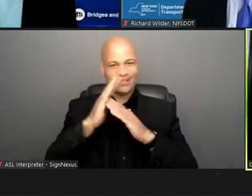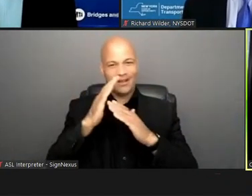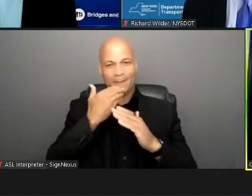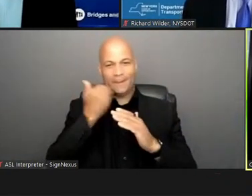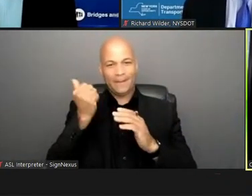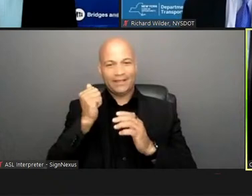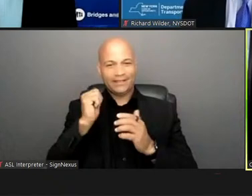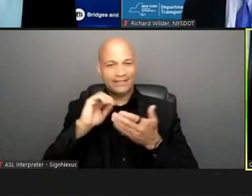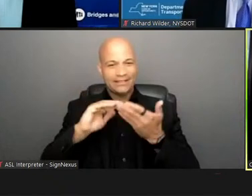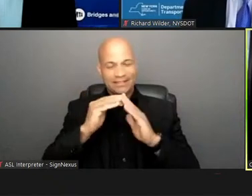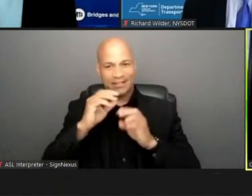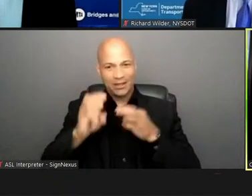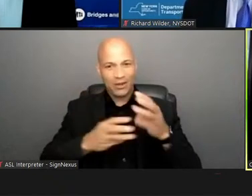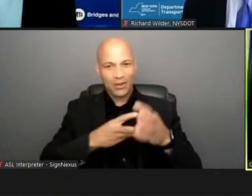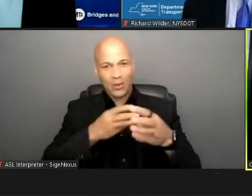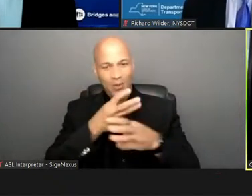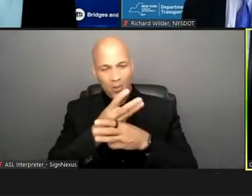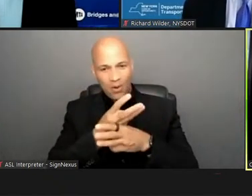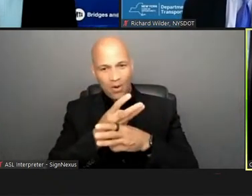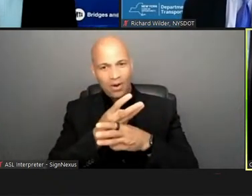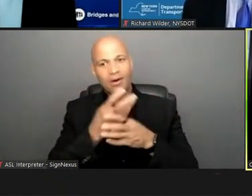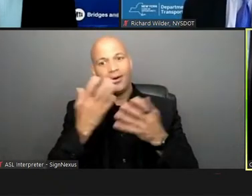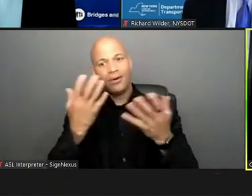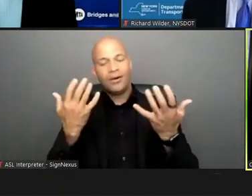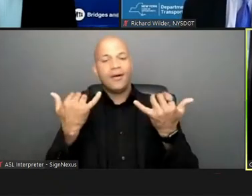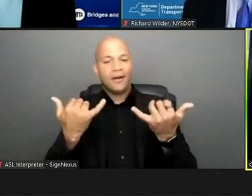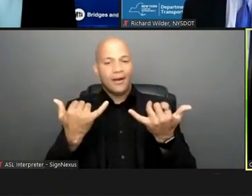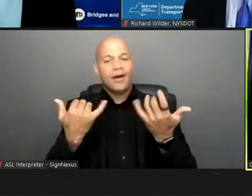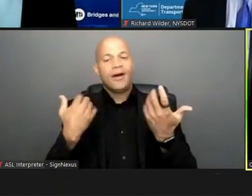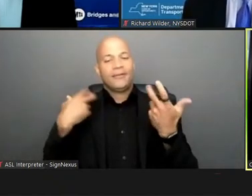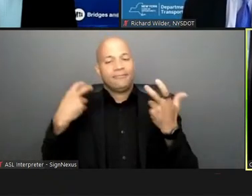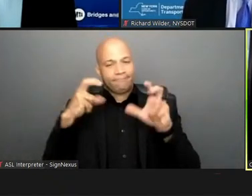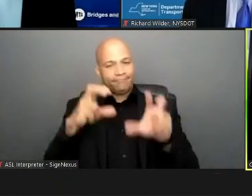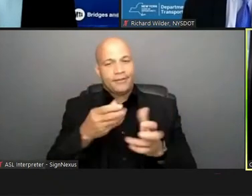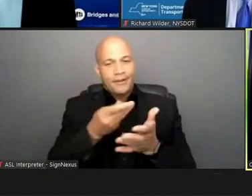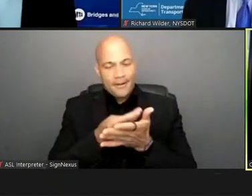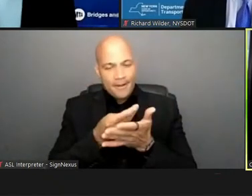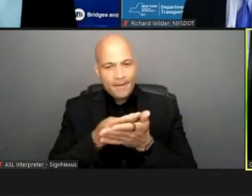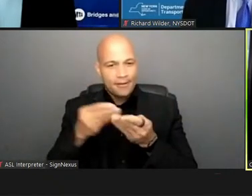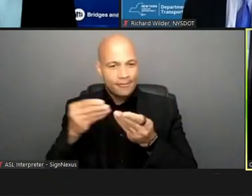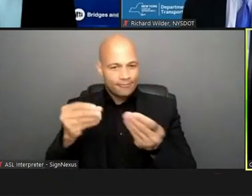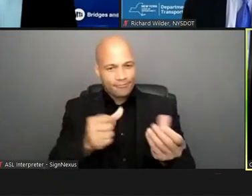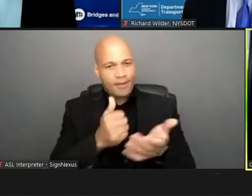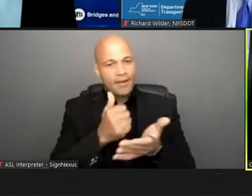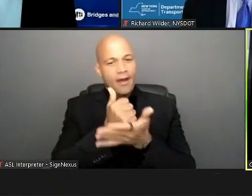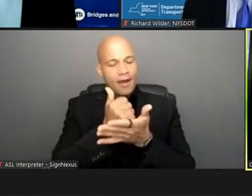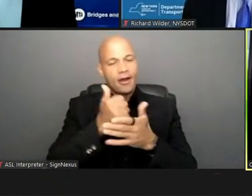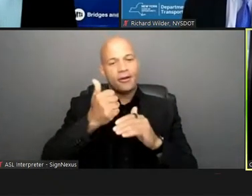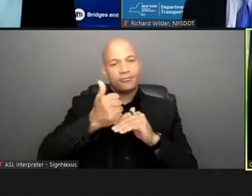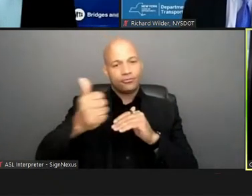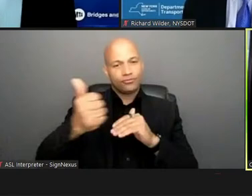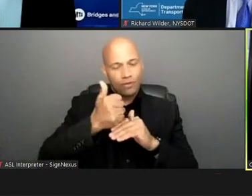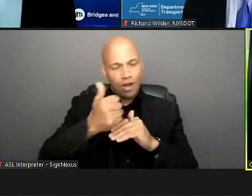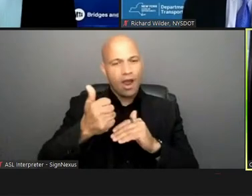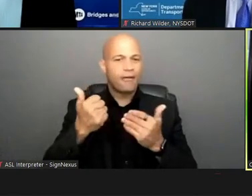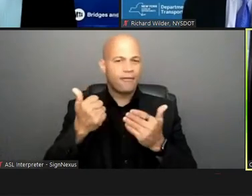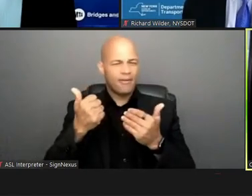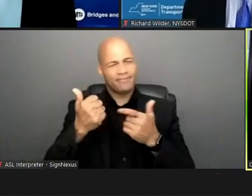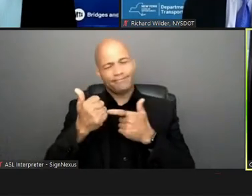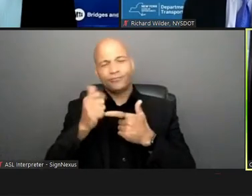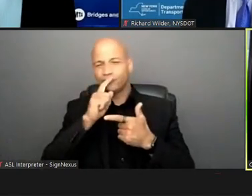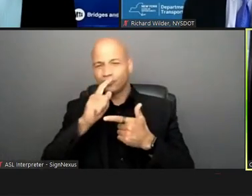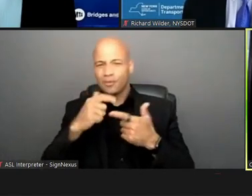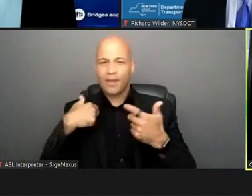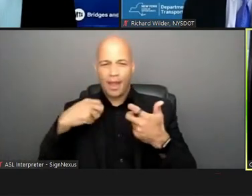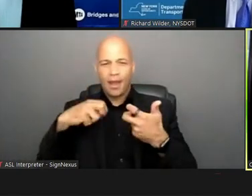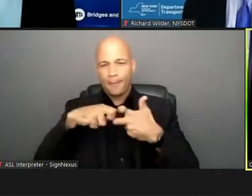New Yorkers are using to enter and travel within the Manhattan core as well as across the entire city there are issues with our transit system as